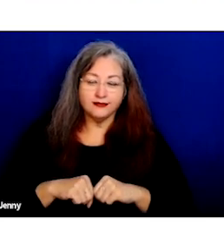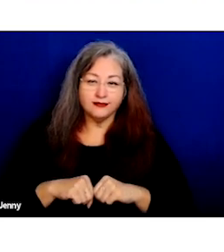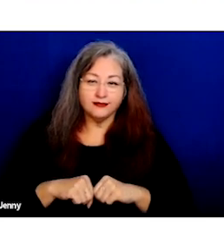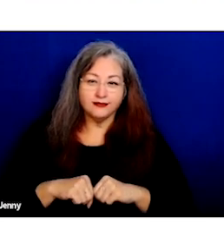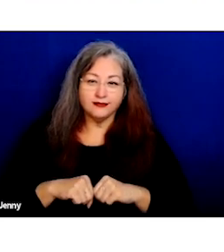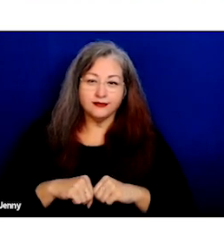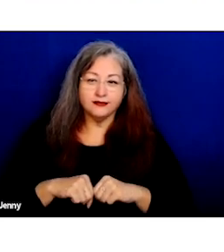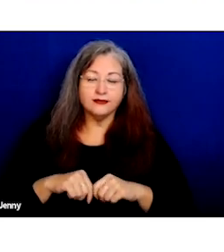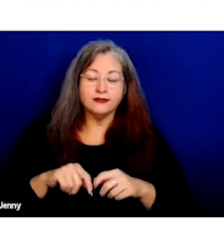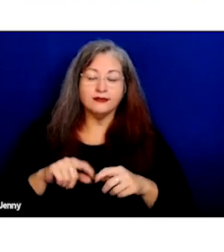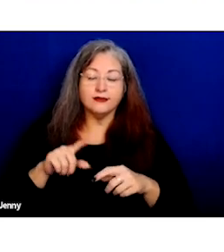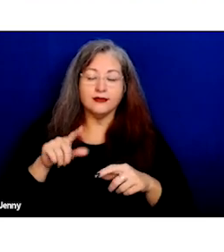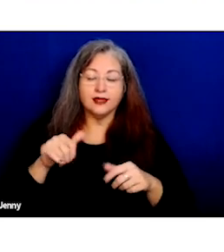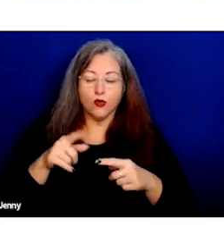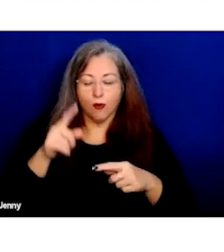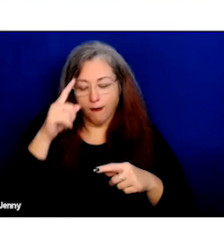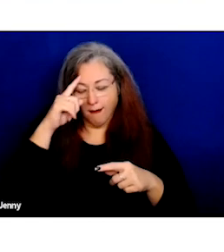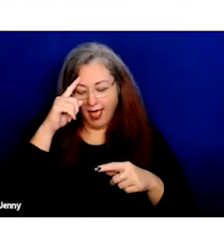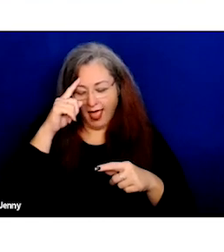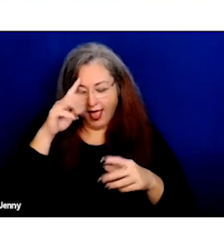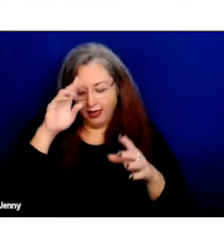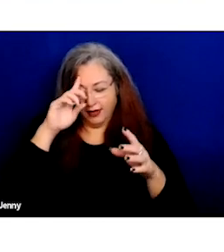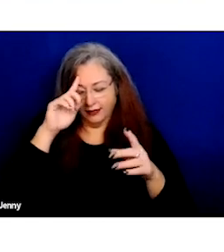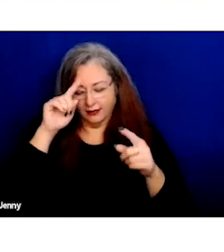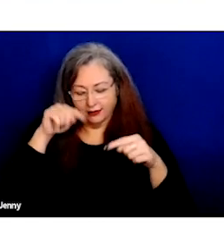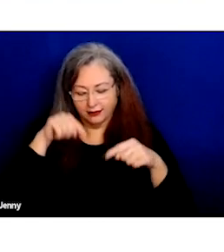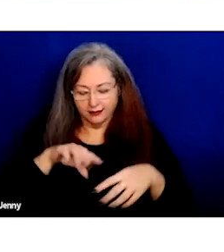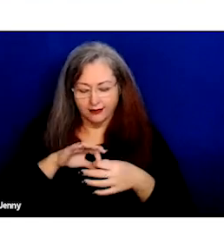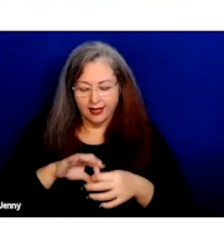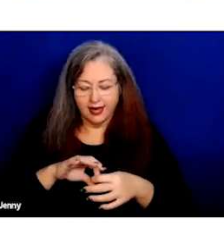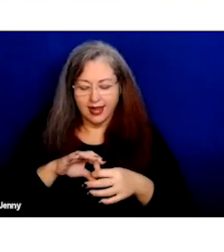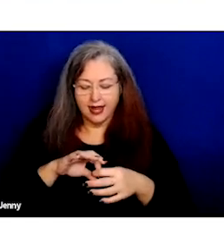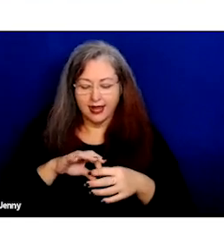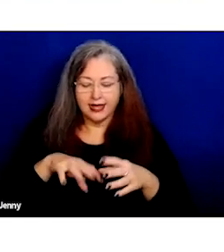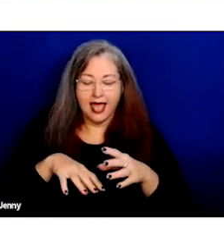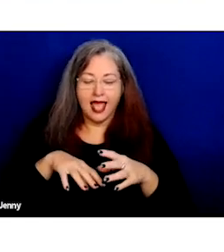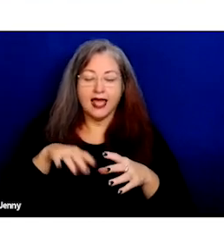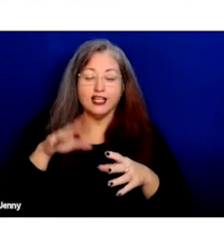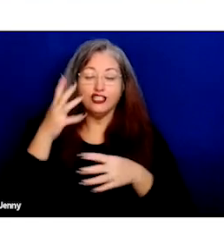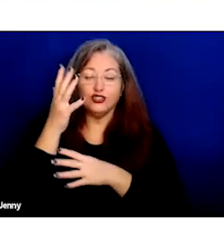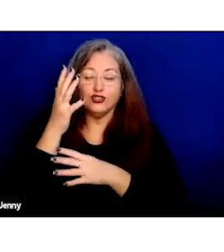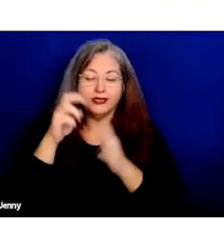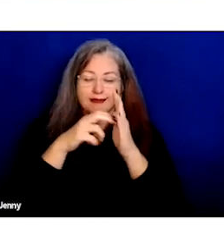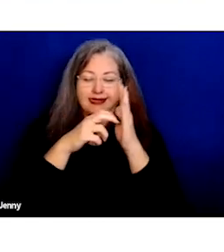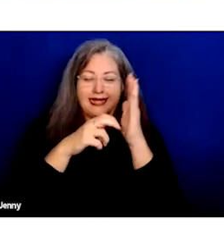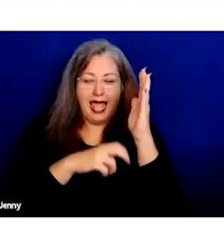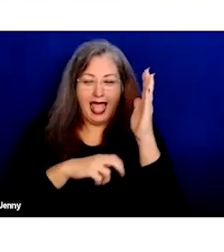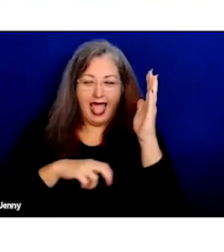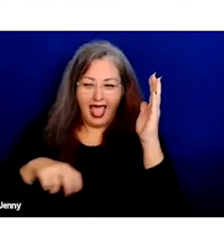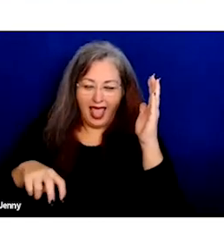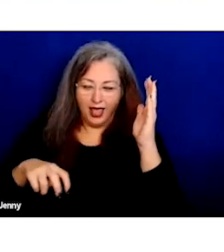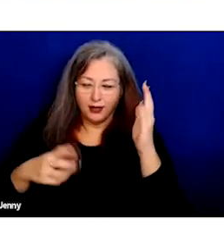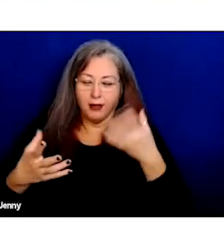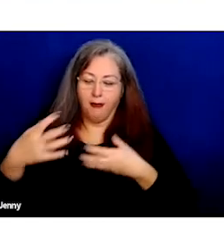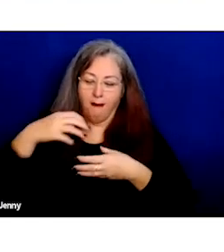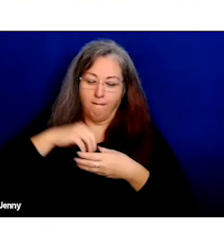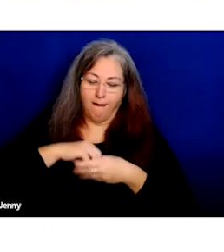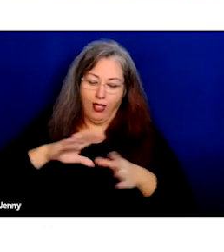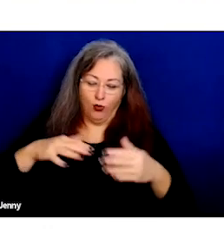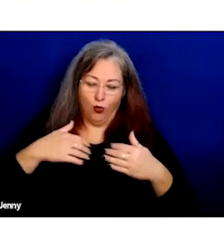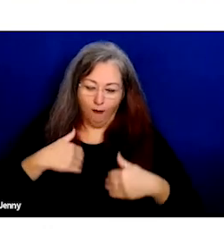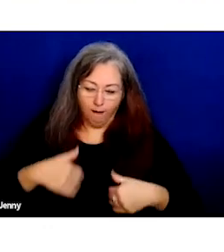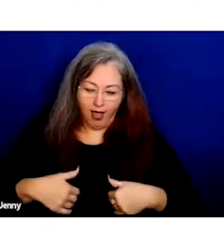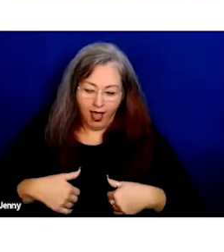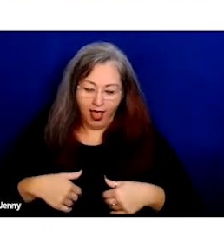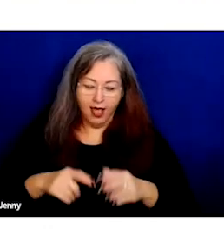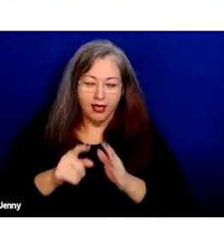Make your way down in your mind's eye out of the imaginary treehouse and come back into your body in this moment in time